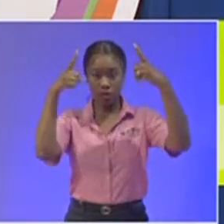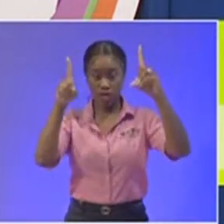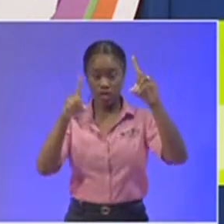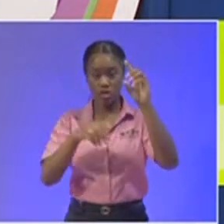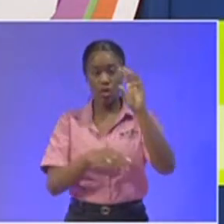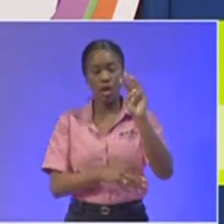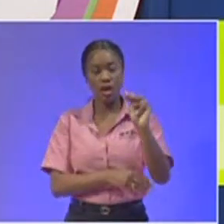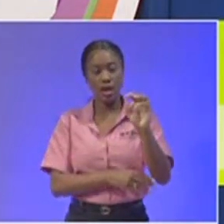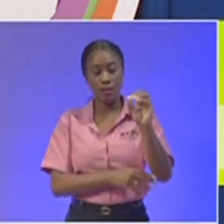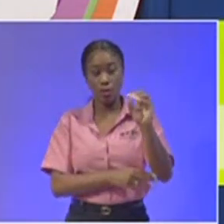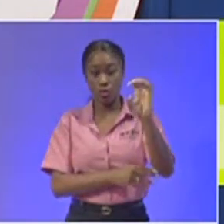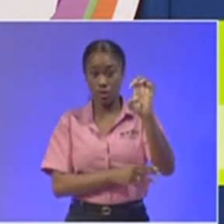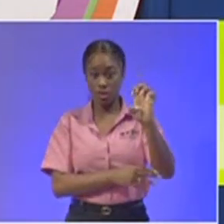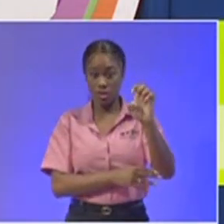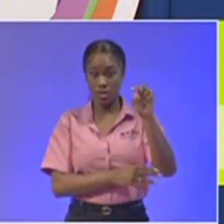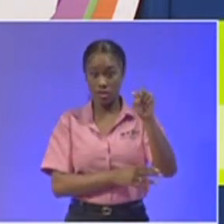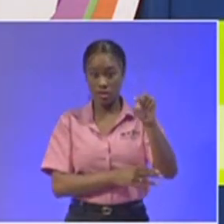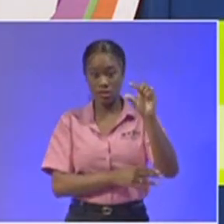website at